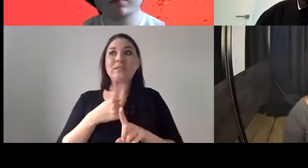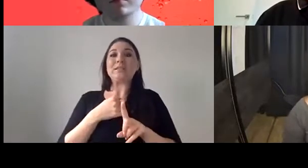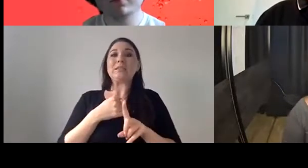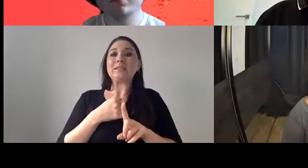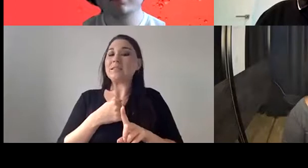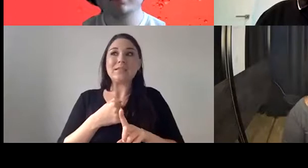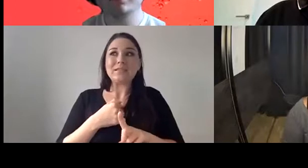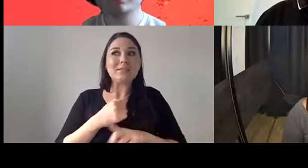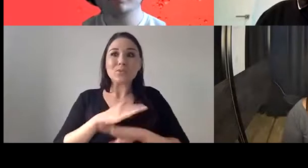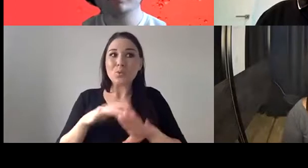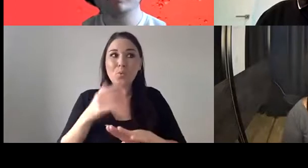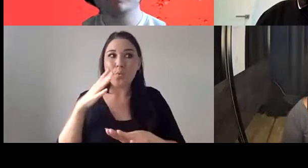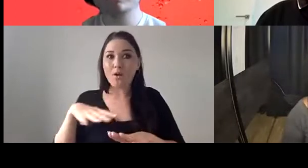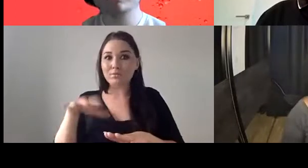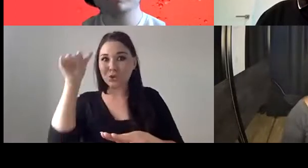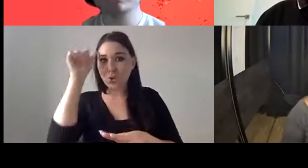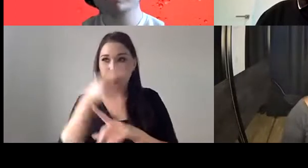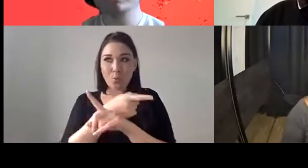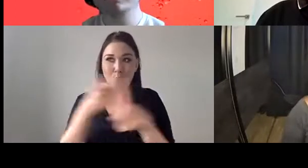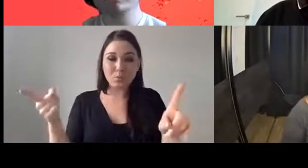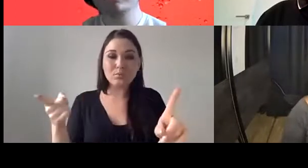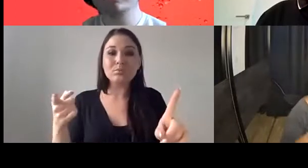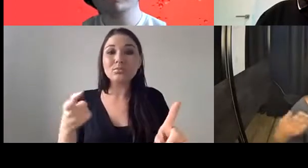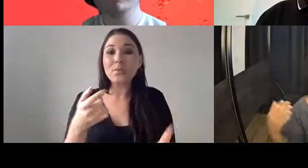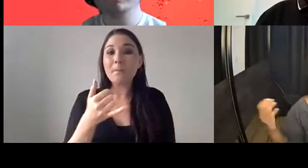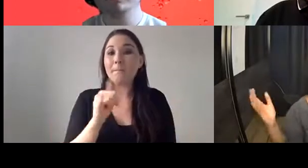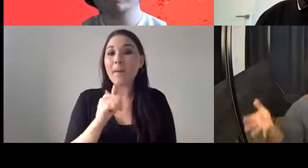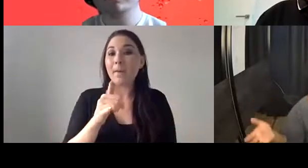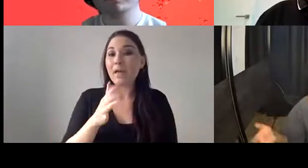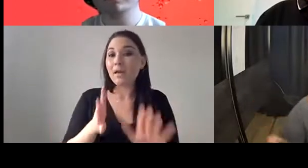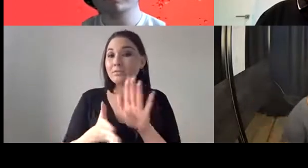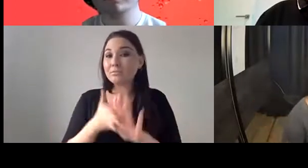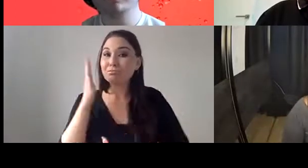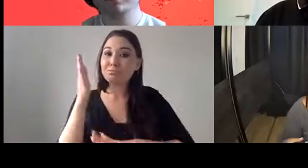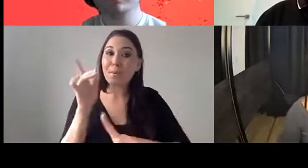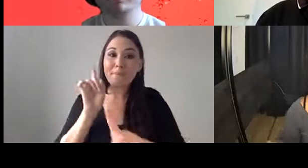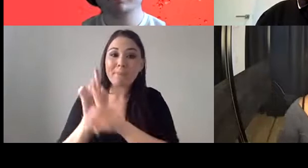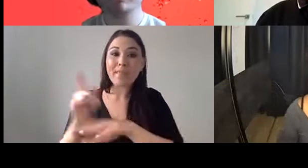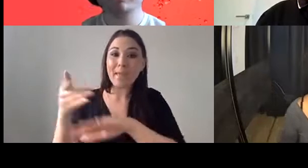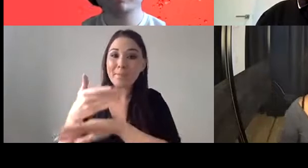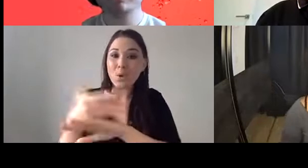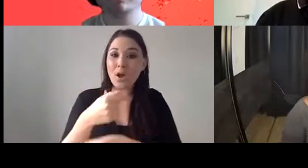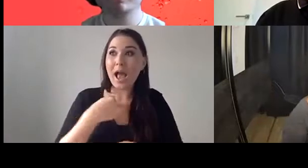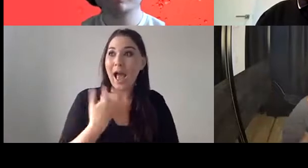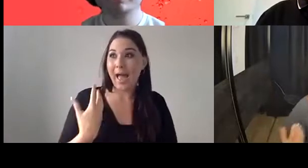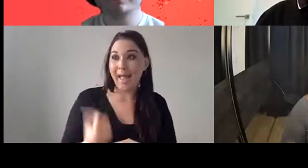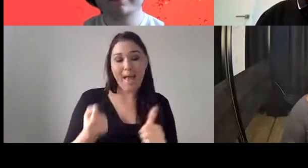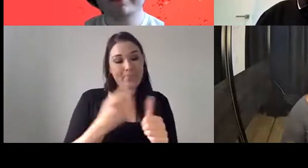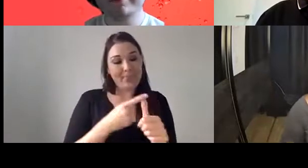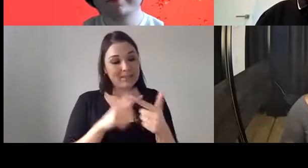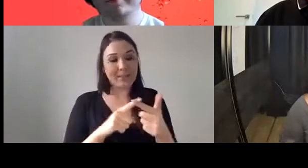So you don't want necessarily to go to your employer and say, well, I'm X, and I would like this type of accommodation.